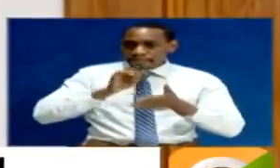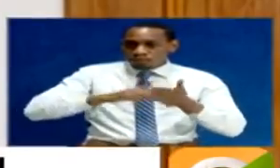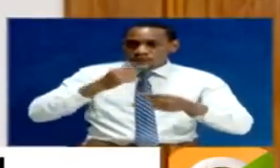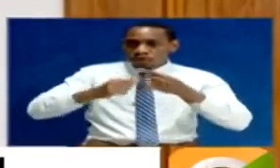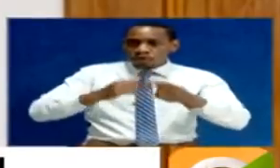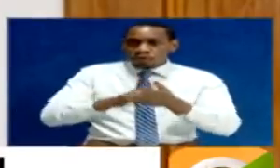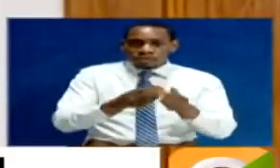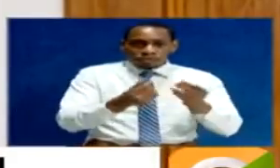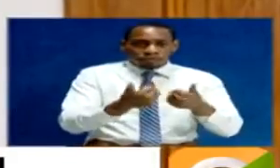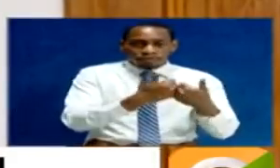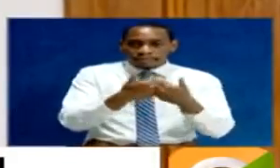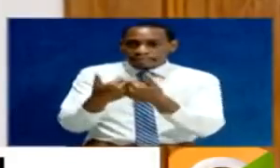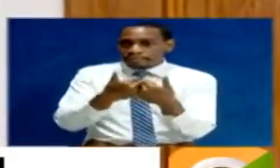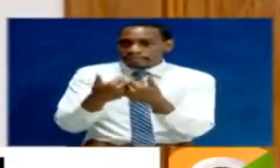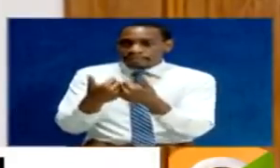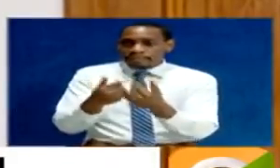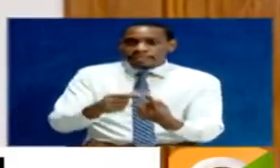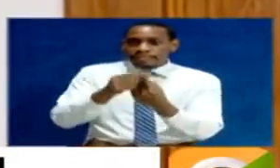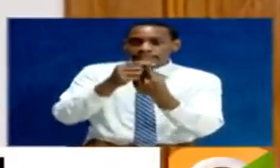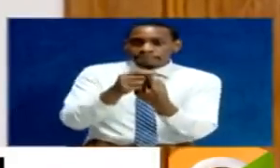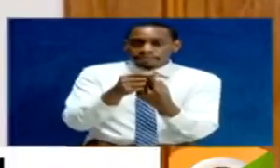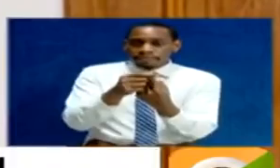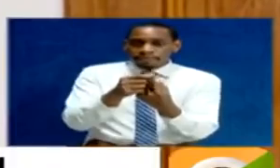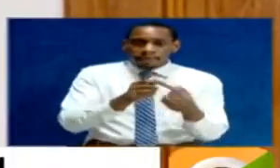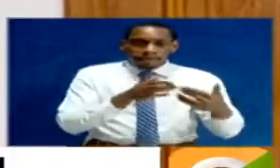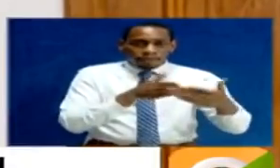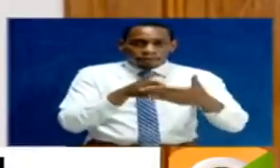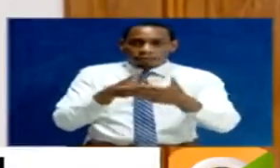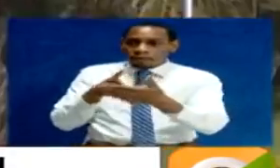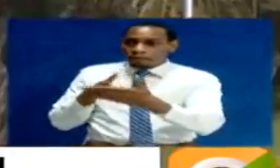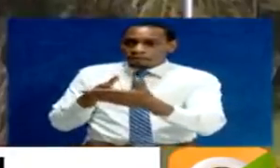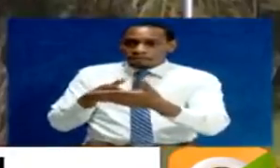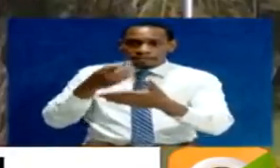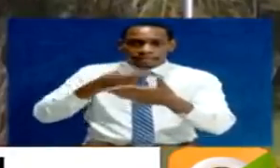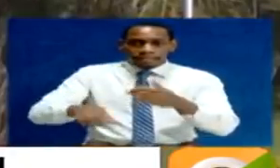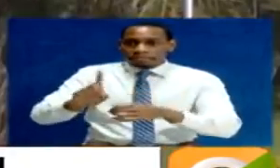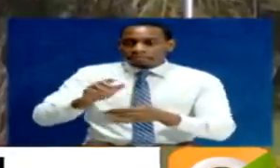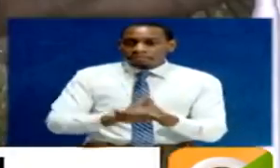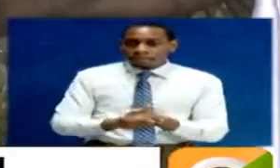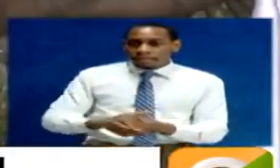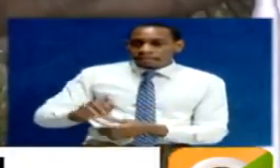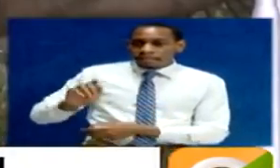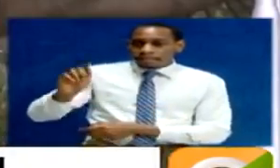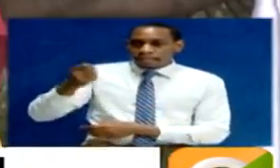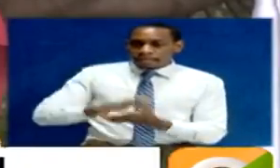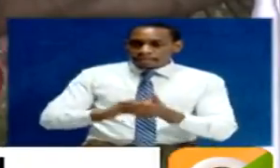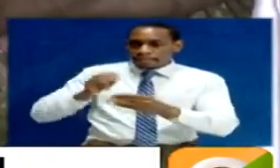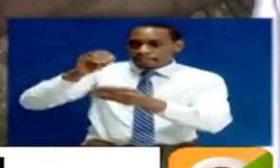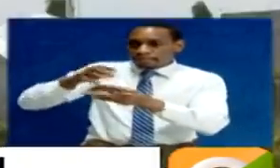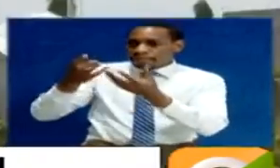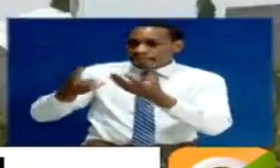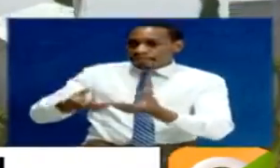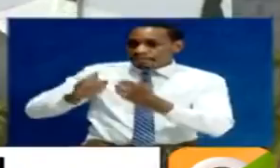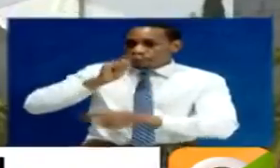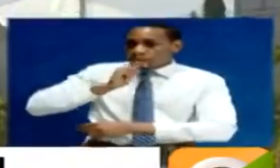kuendelea kushughulikia baadhi ya changamoto hususan vikwazo visivyo vya kodi. Kenya is currently Tanzania's top investor in the